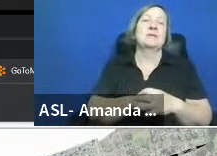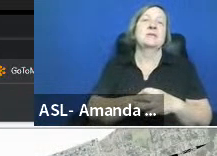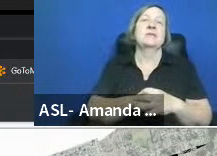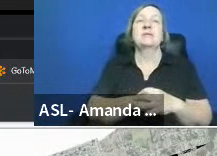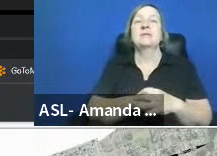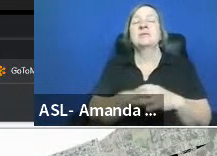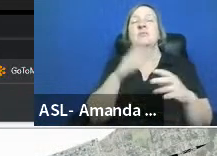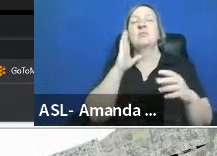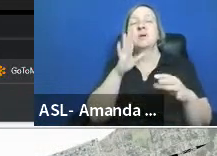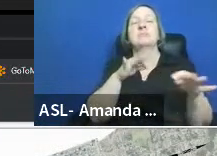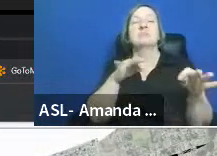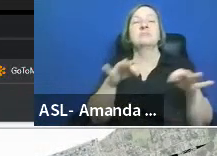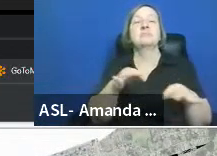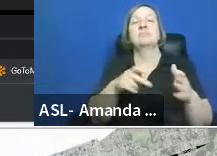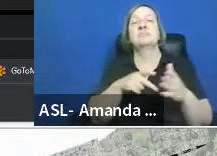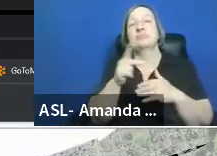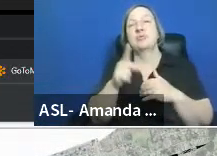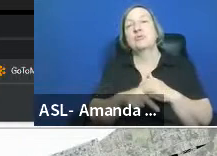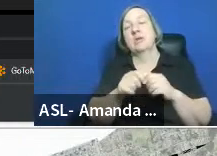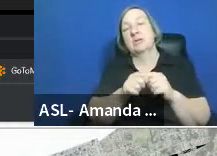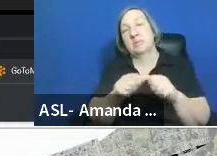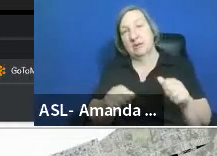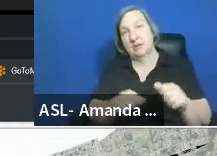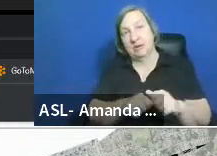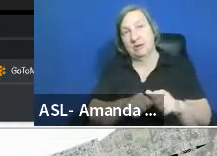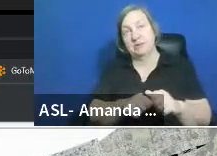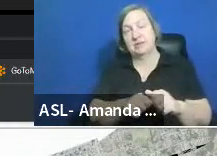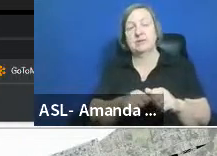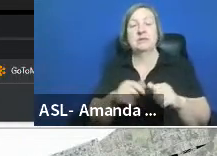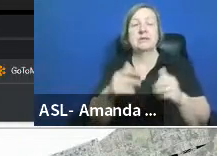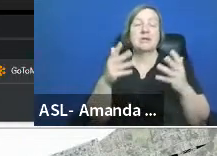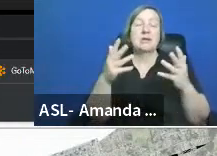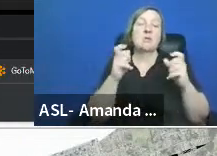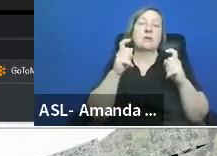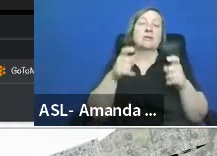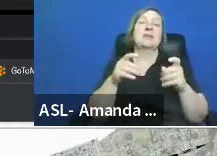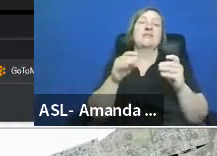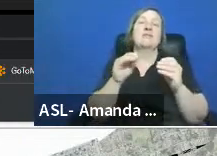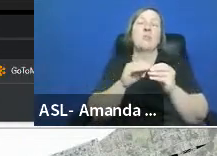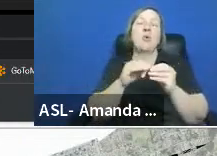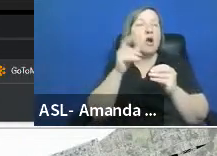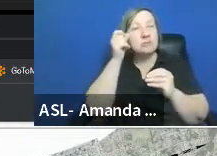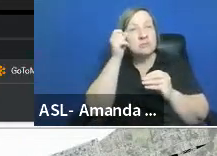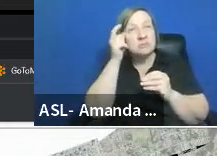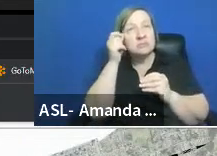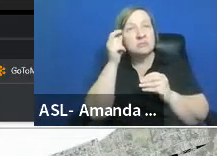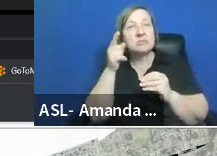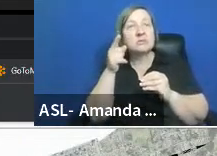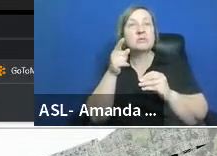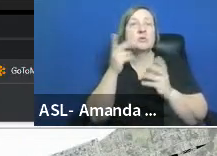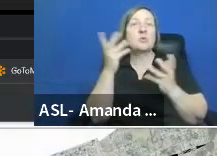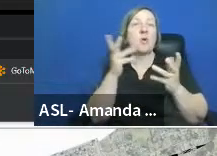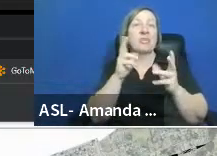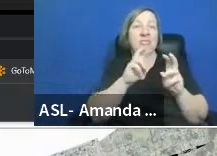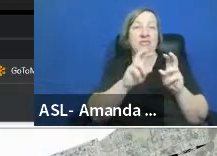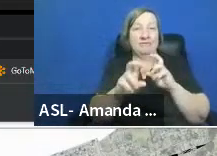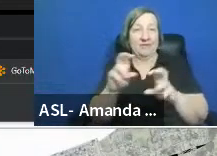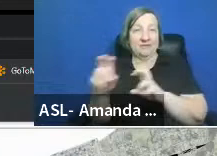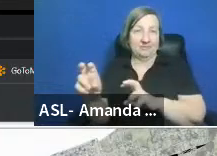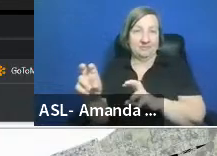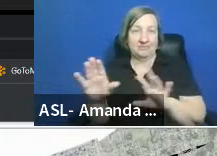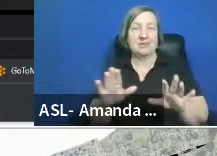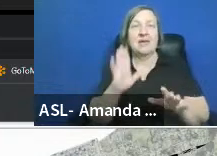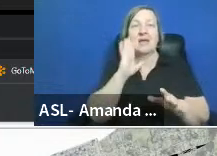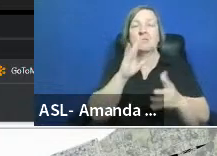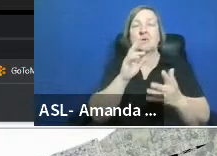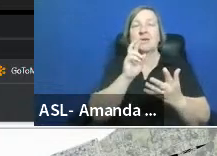walk through the program areas. I want to give more orientation to all the investments. So I'm going to skip